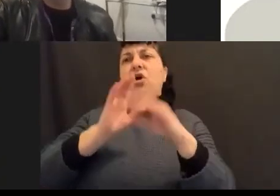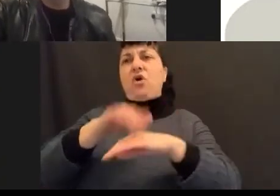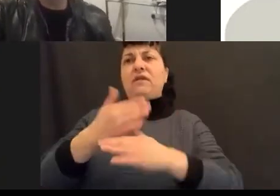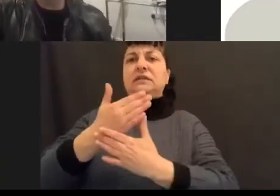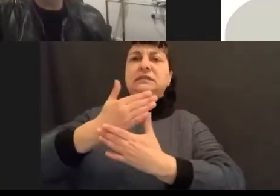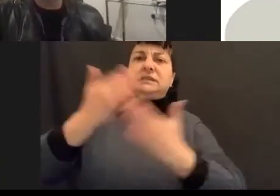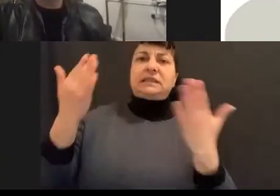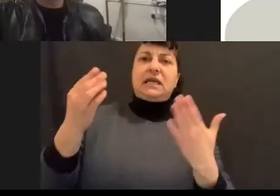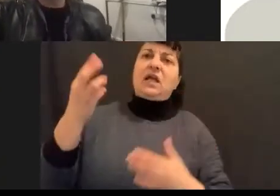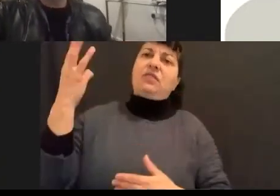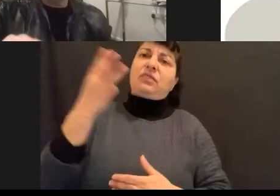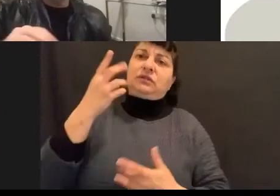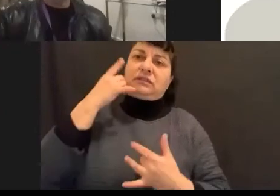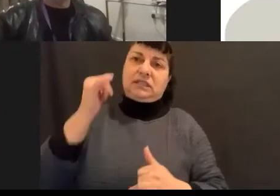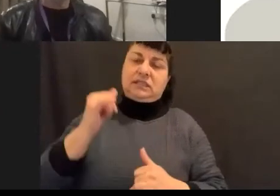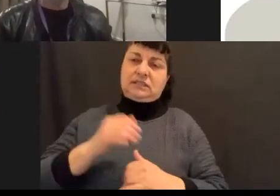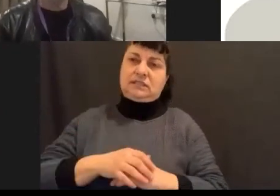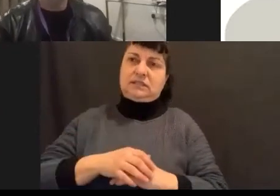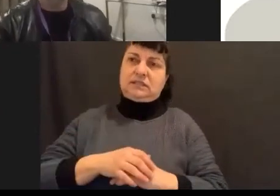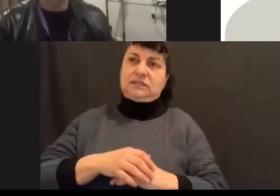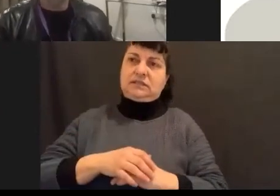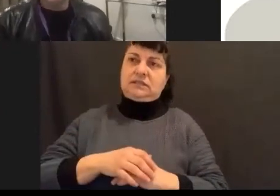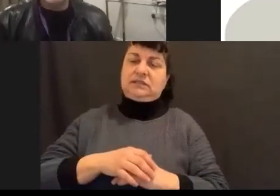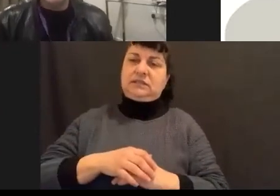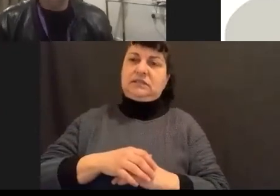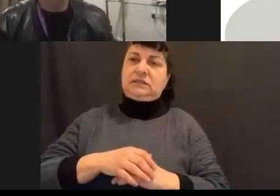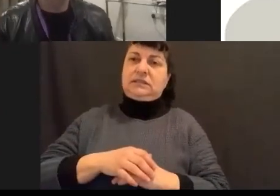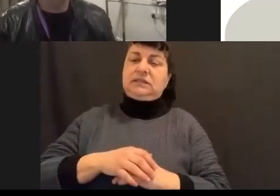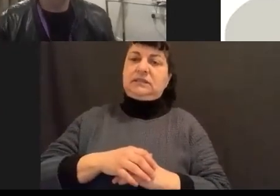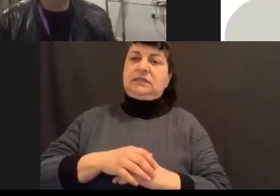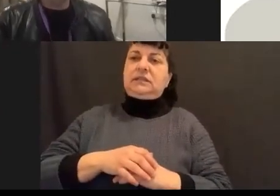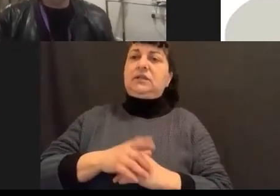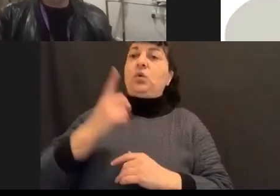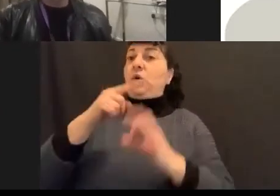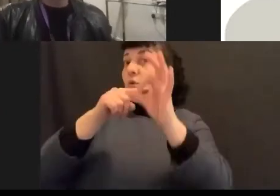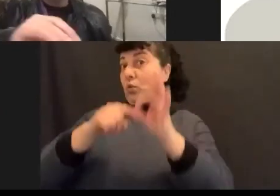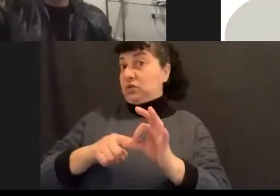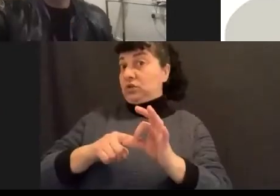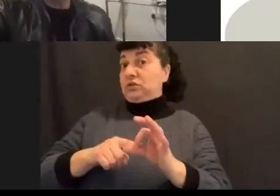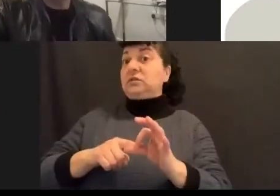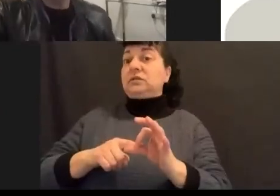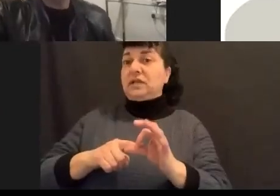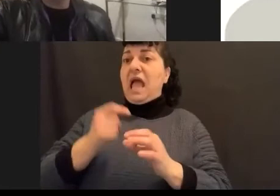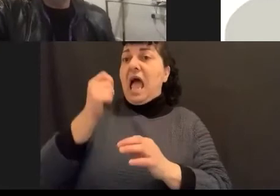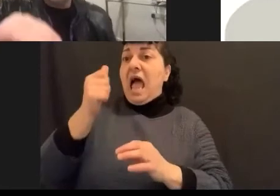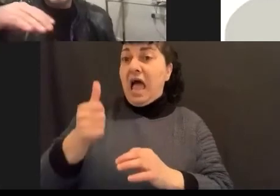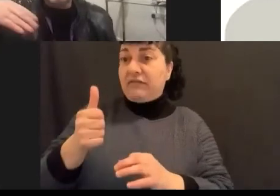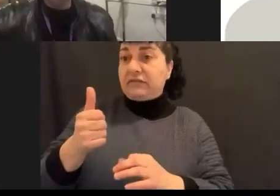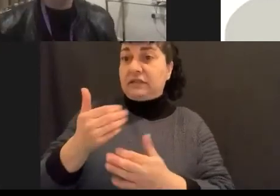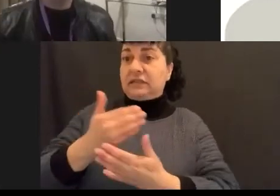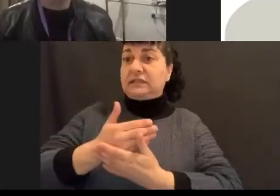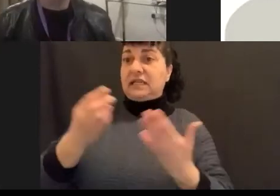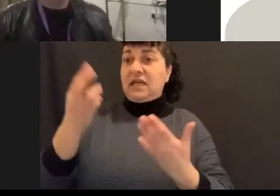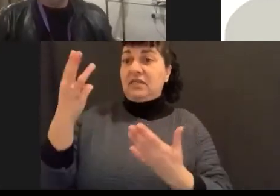saw a question, does a test after day 13 count? Yes. So there are a few people who, for their own reasons, refuse to have